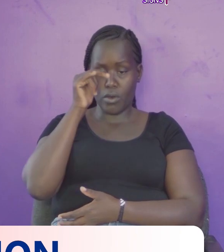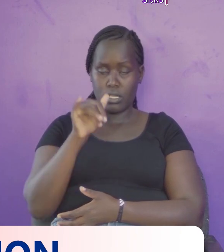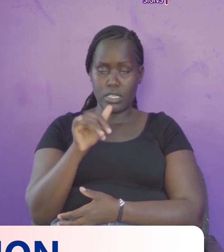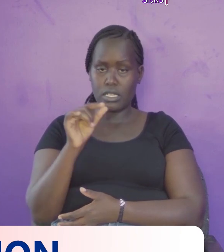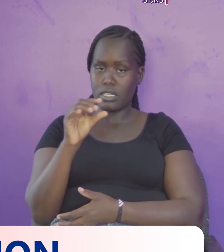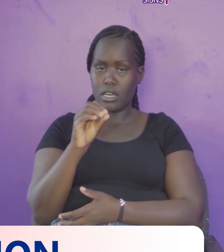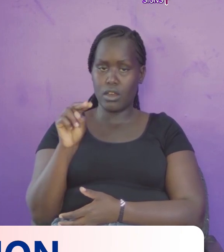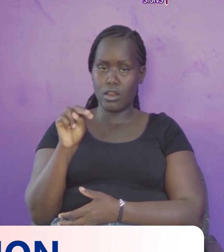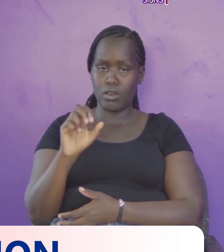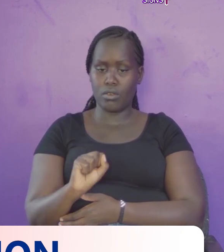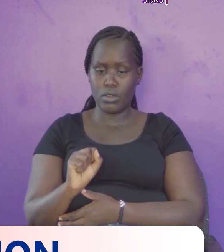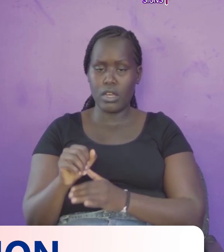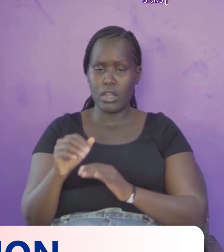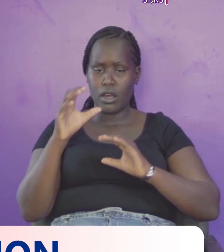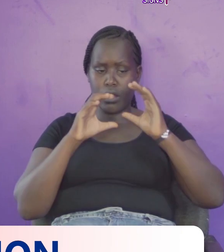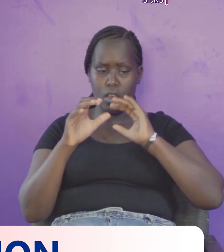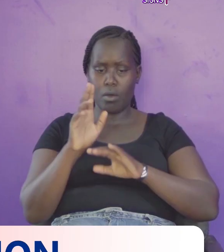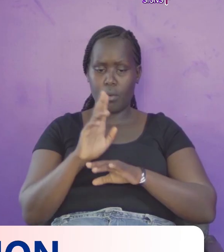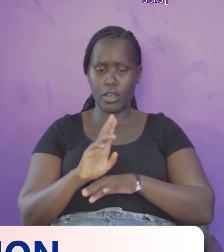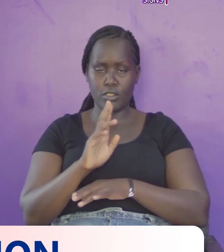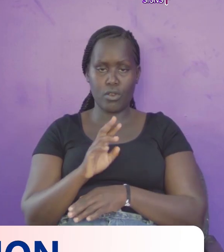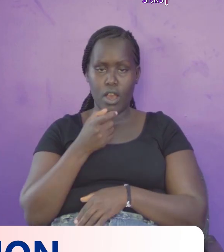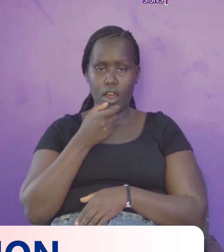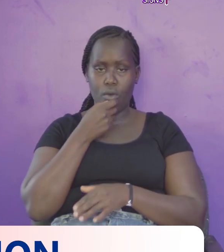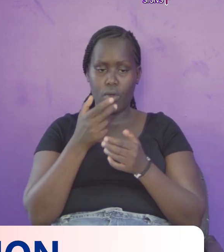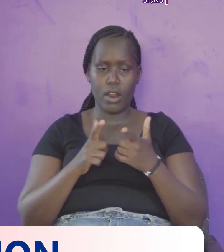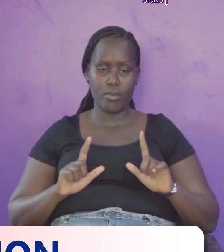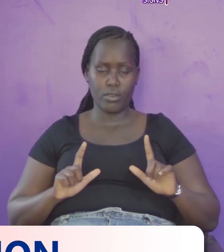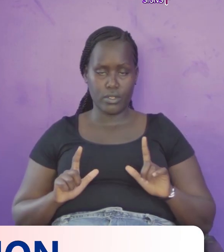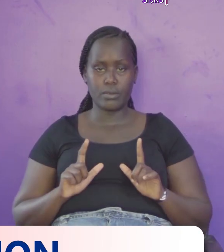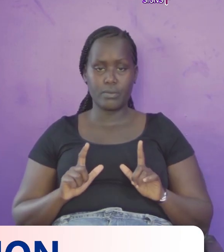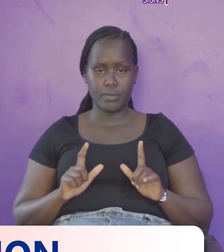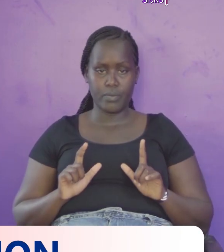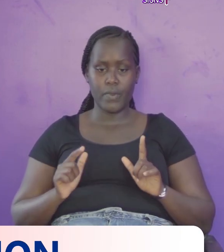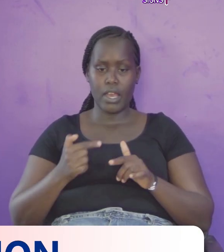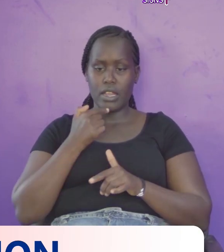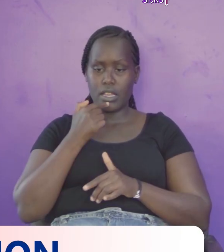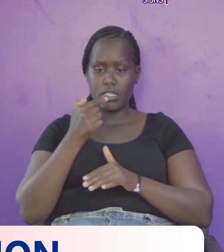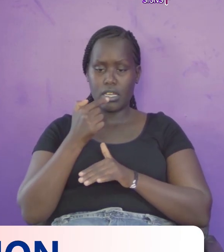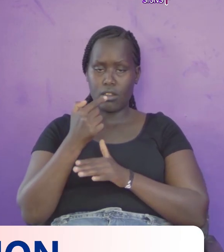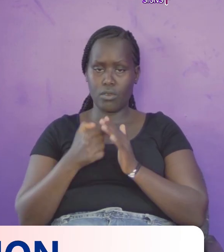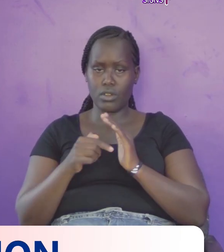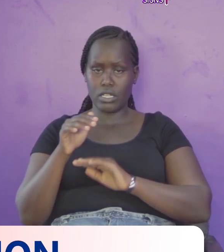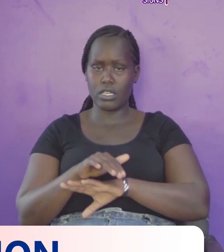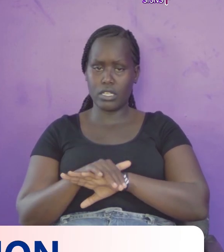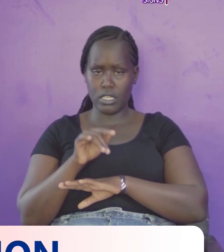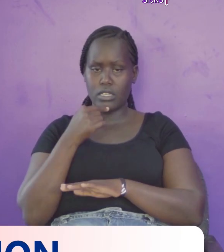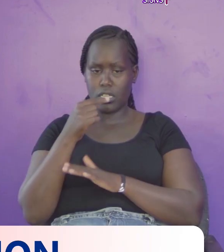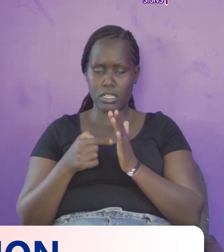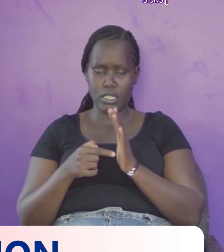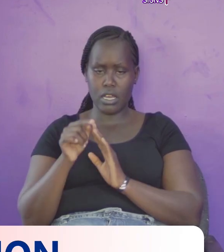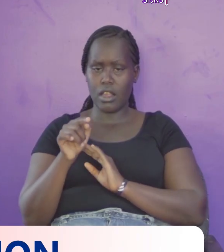looked, and they were communicating in Luo. So the only thing they said in English was, this guy is a